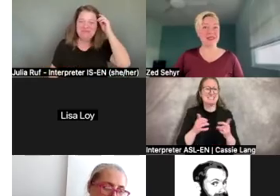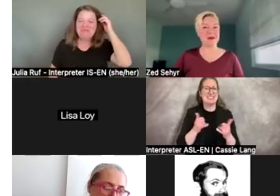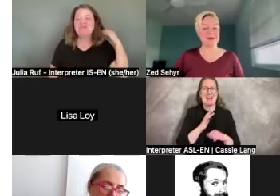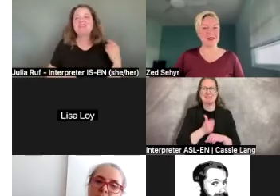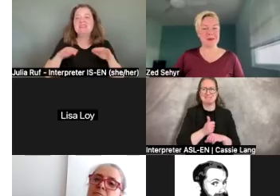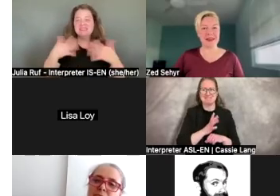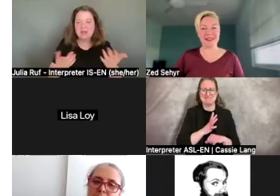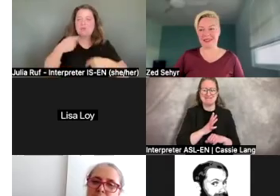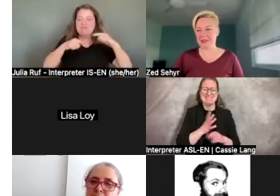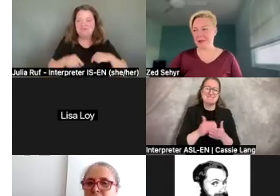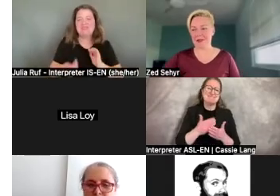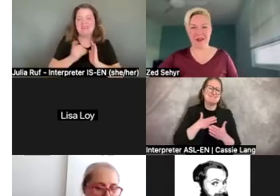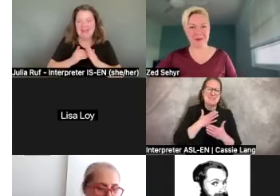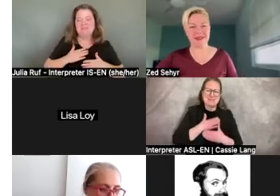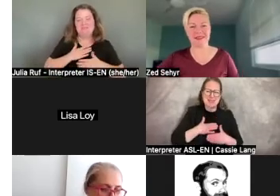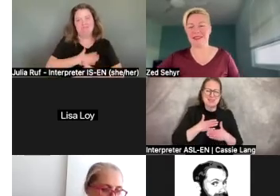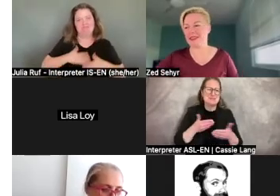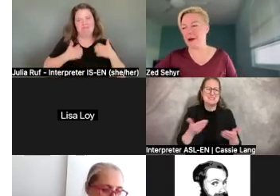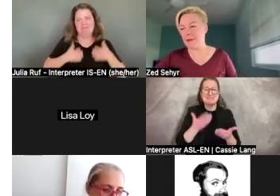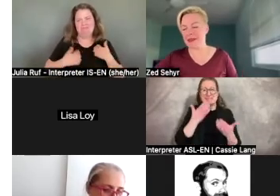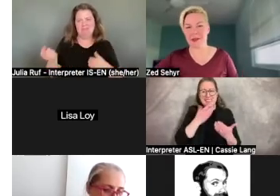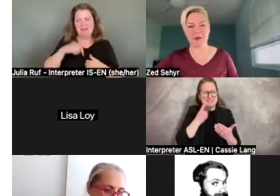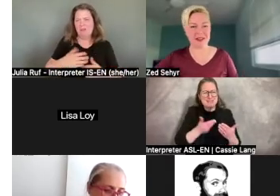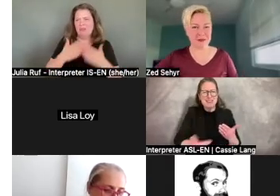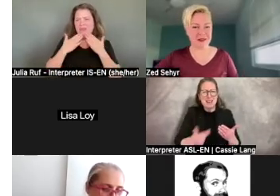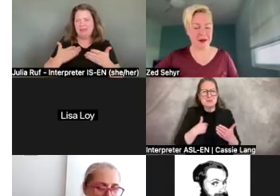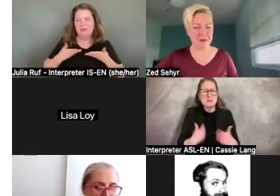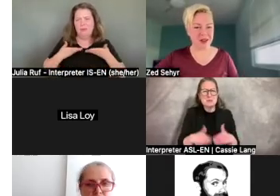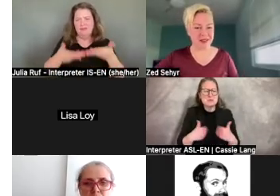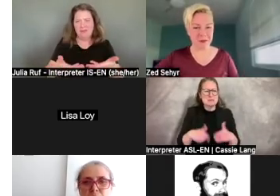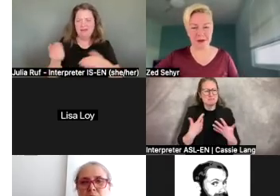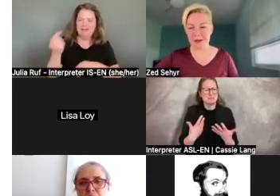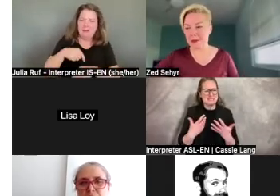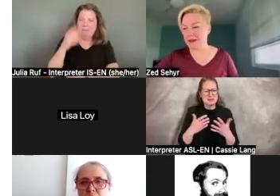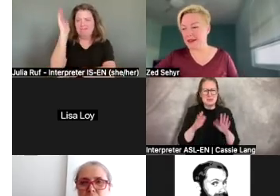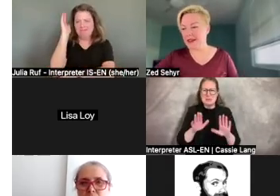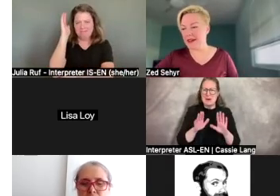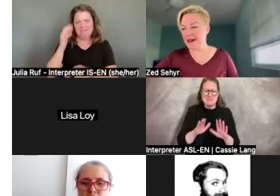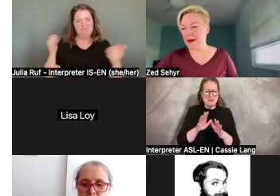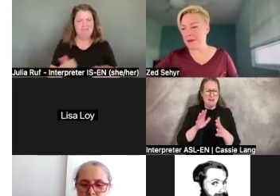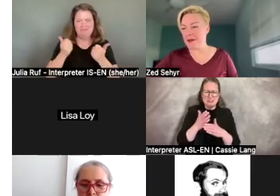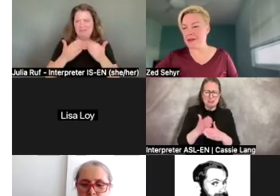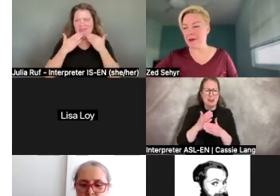Again, it's my pleasure to be here. Thank you so much for having me. This is it's so great to share this work with you.